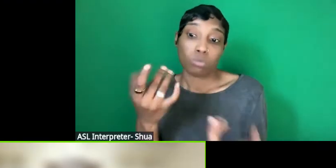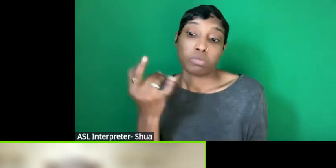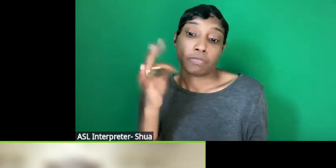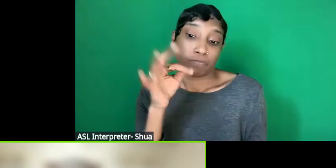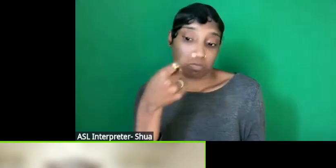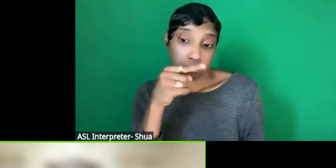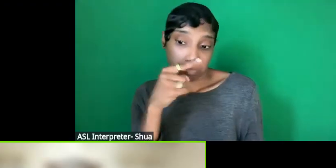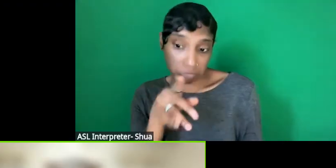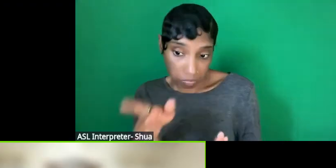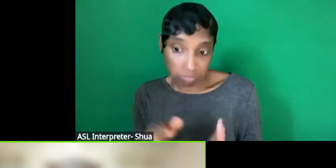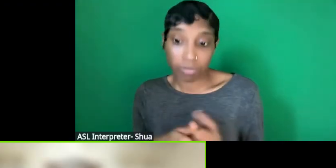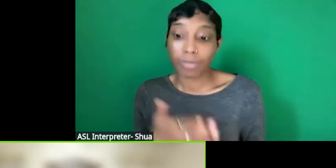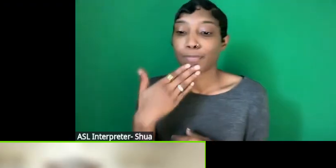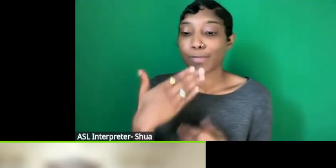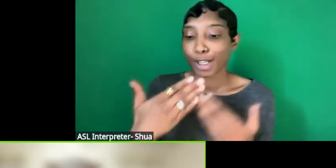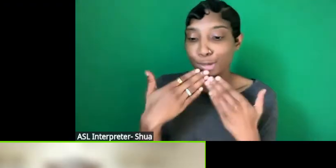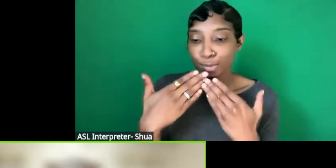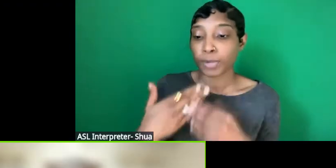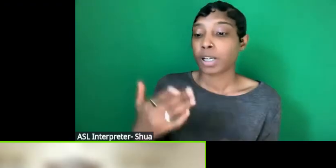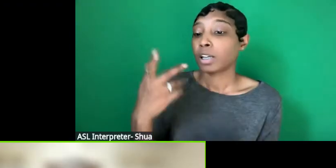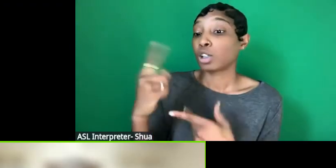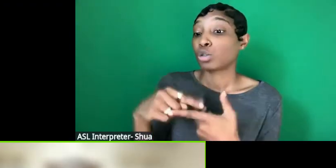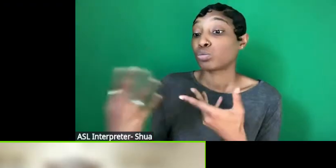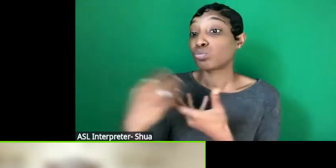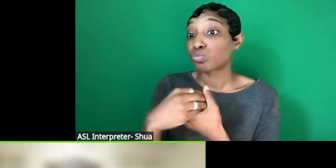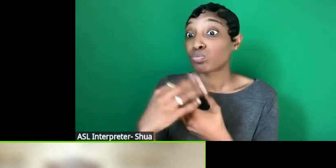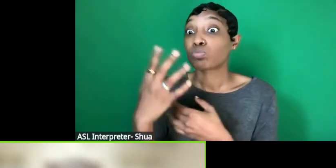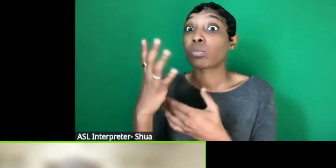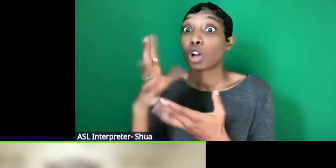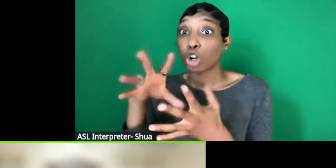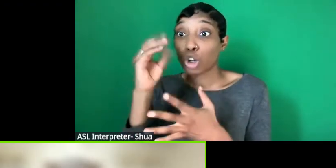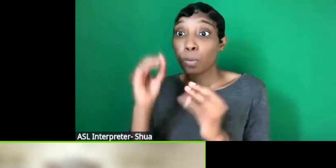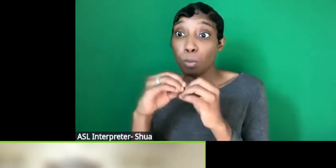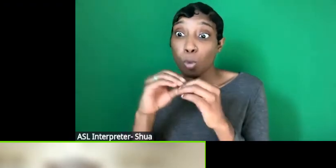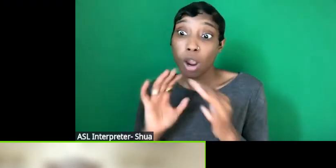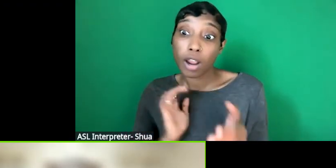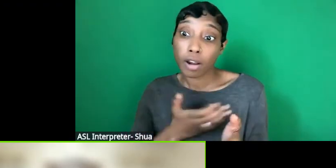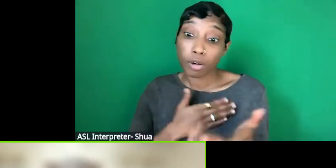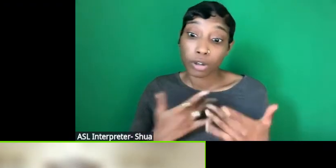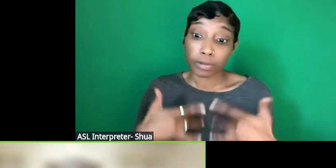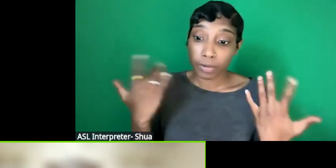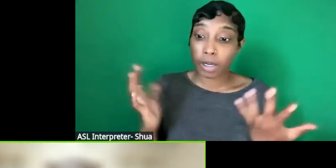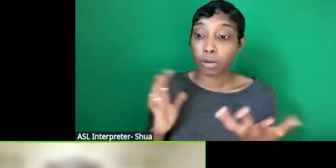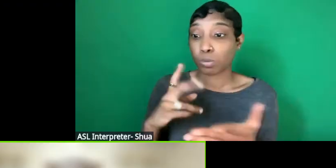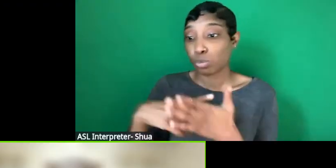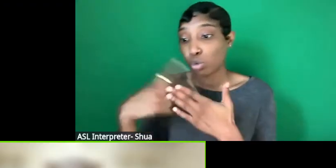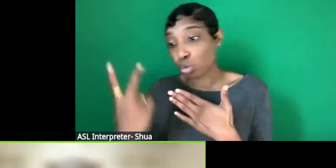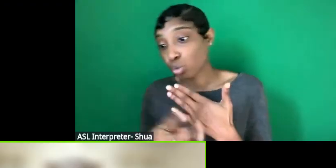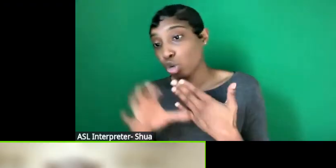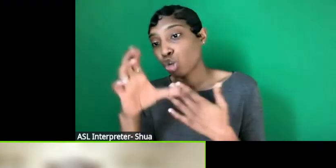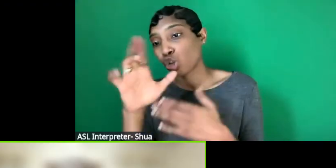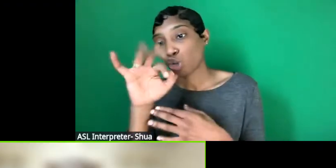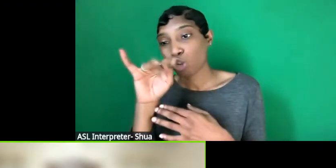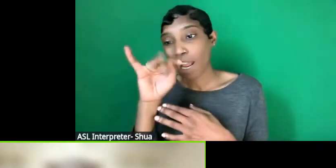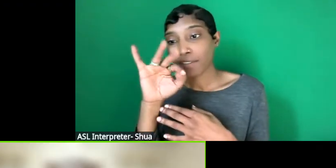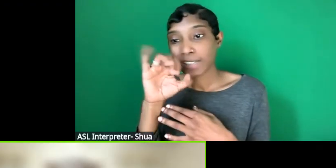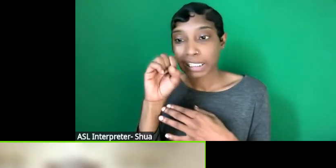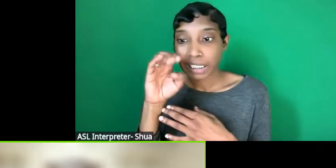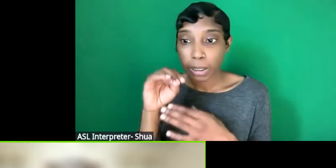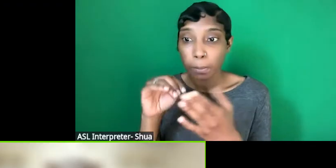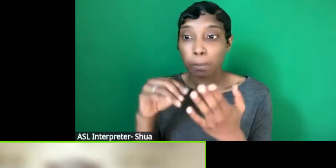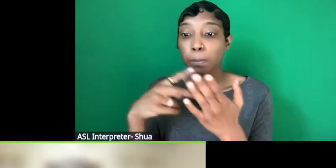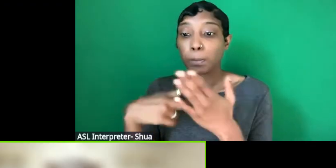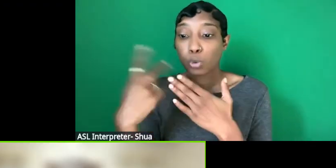learn about other Inform Your Community events, not only our Craftivism program, but events from our other programs as well. Please check